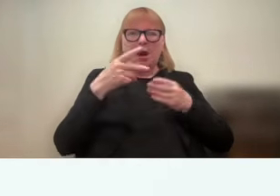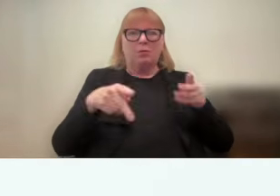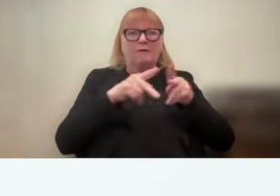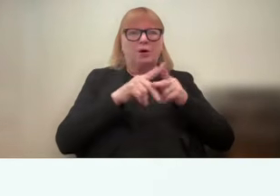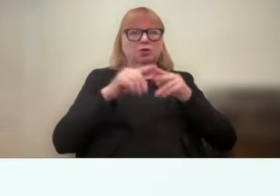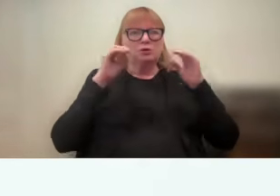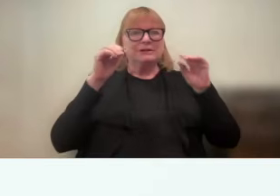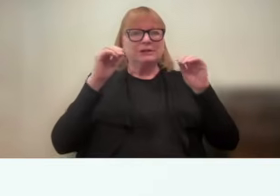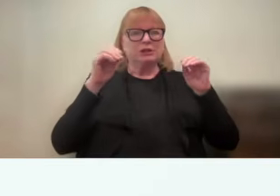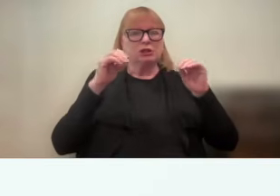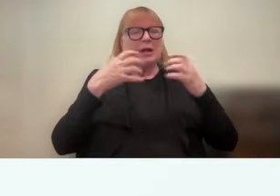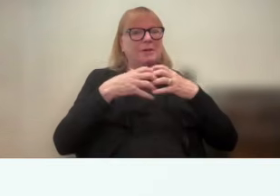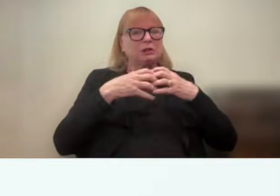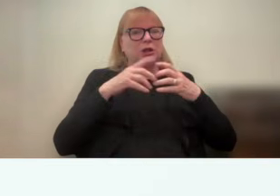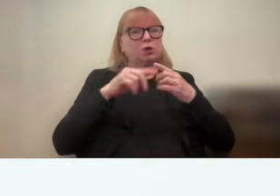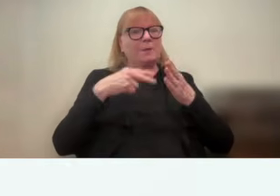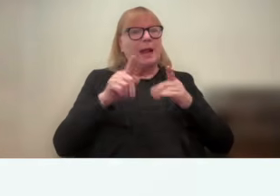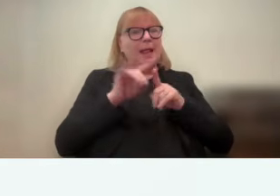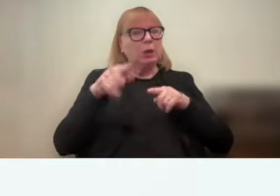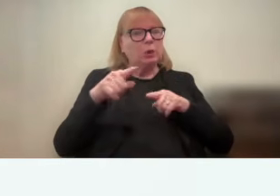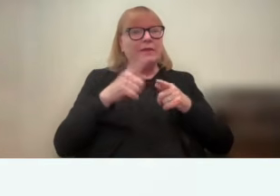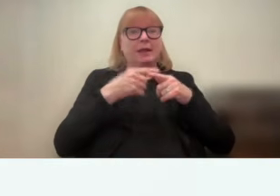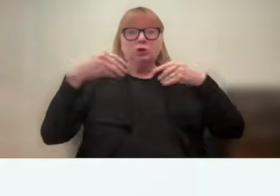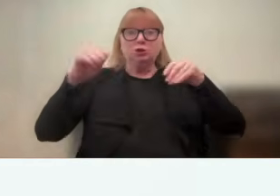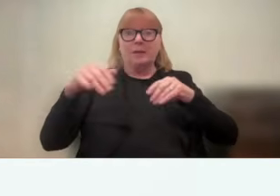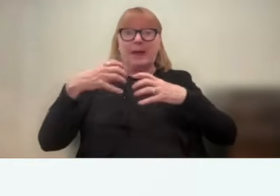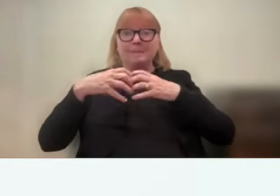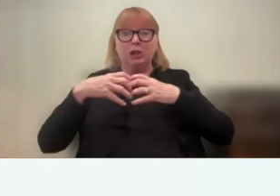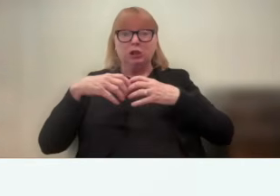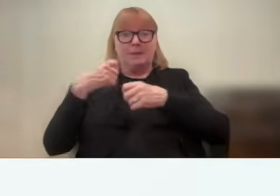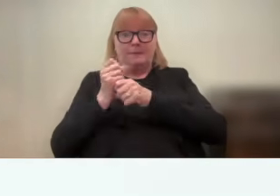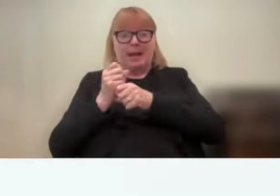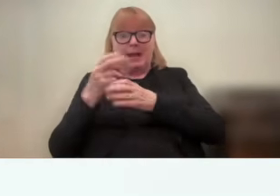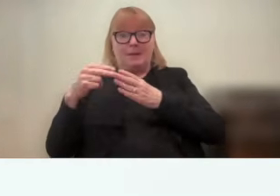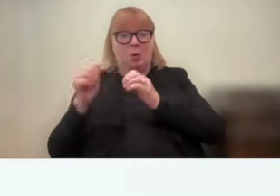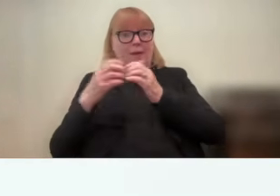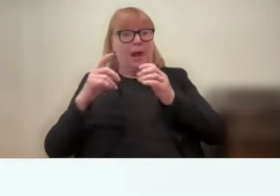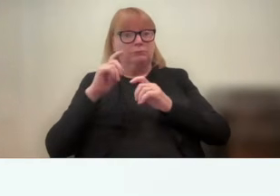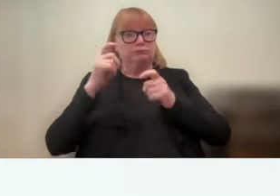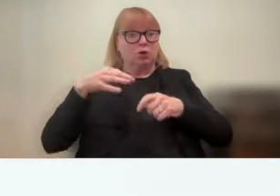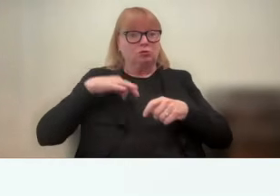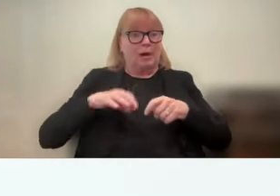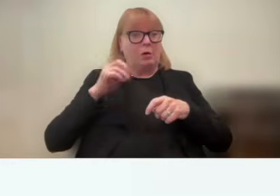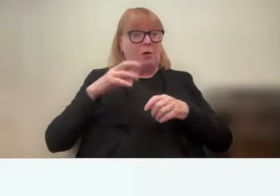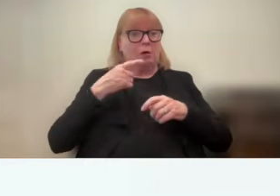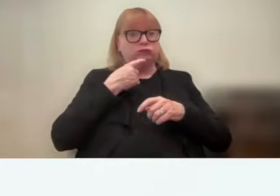teach a machine to paint like you, and then sold those machine-made paintings without crediting or compensating